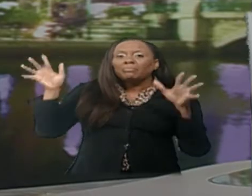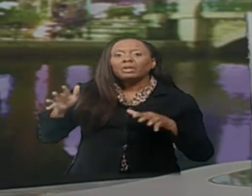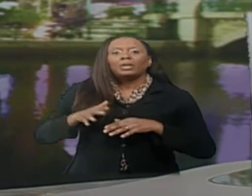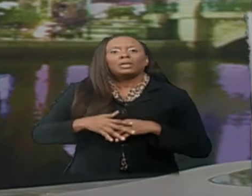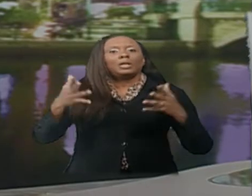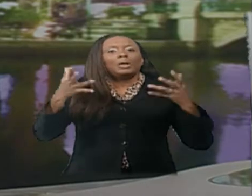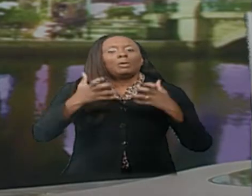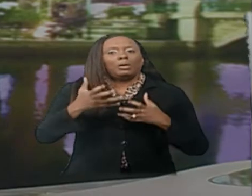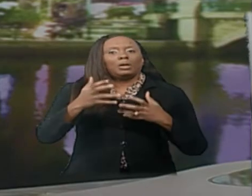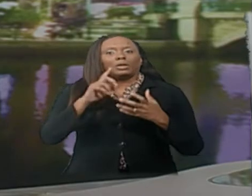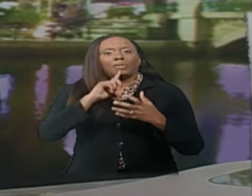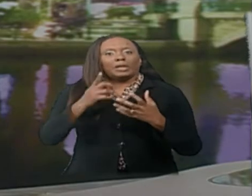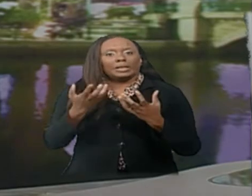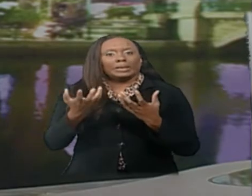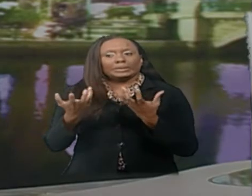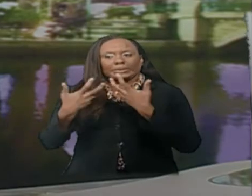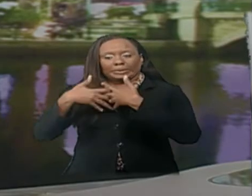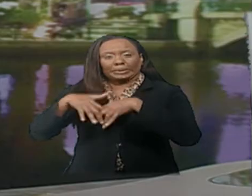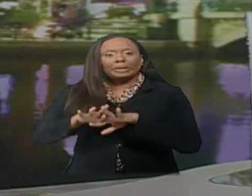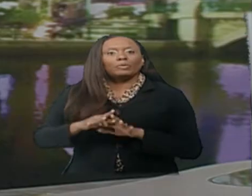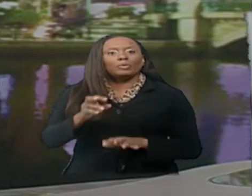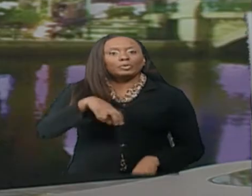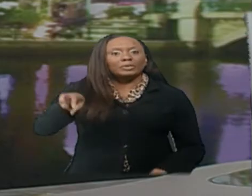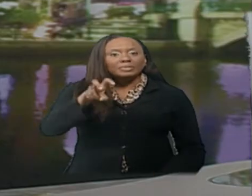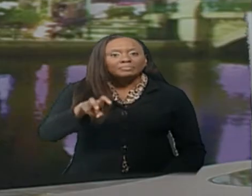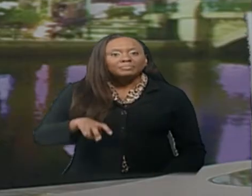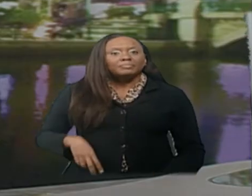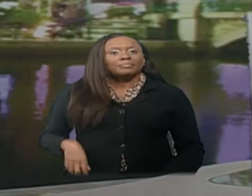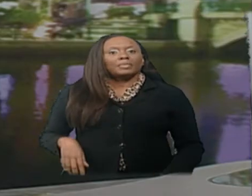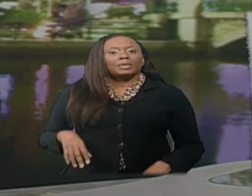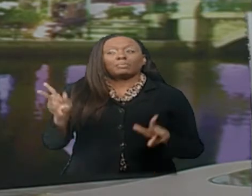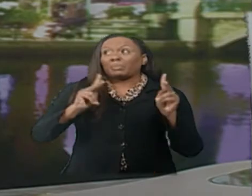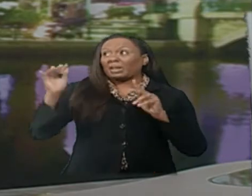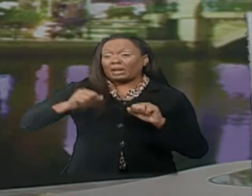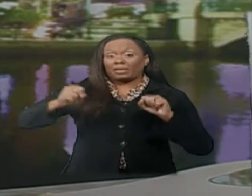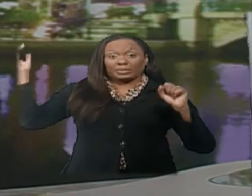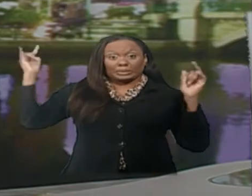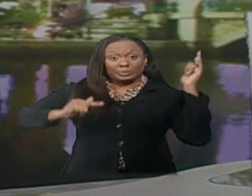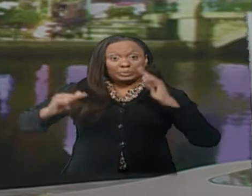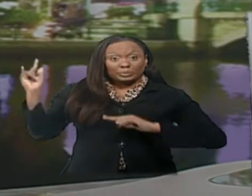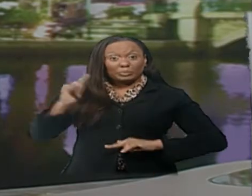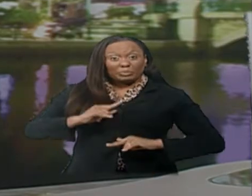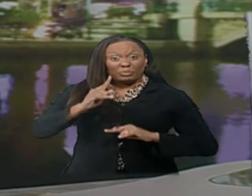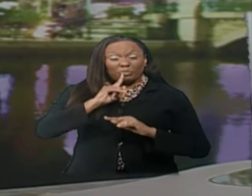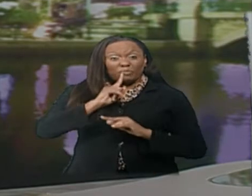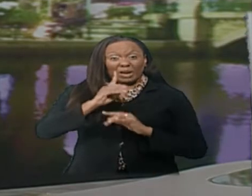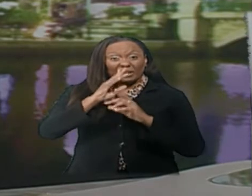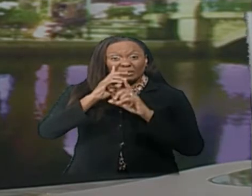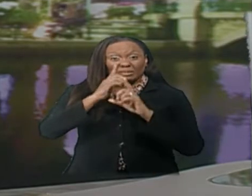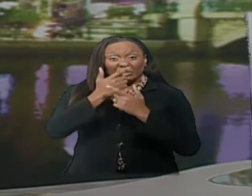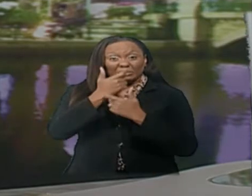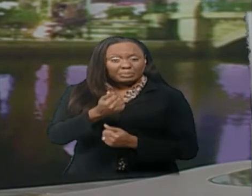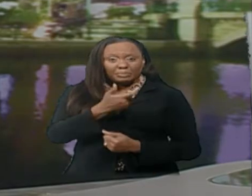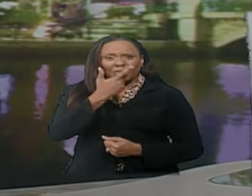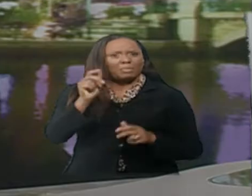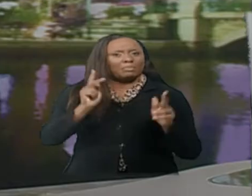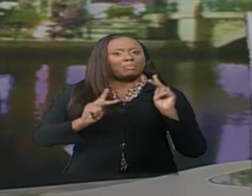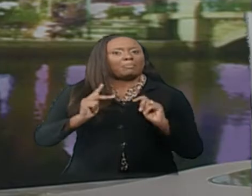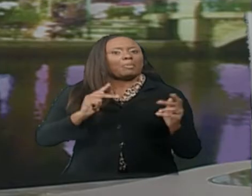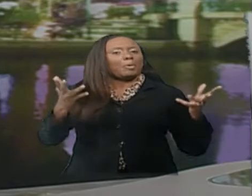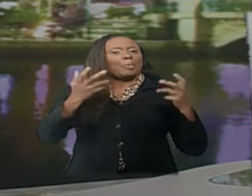Students are also exposed to needlecraft and woodwork at the school, and it is hoped they can have employment opportunities across the island. We are making quilts